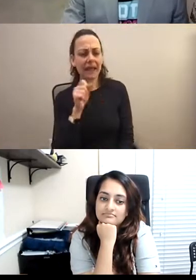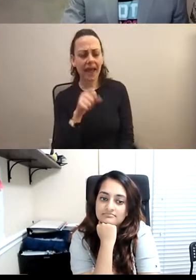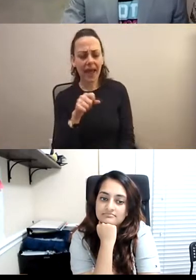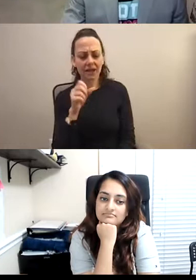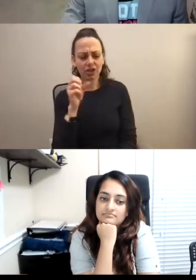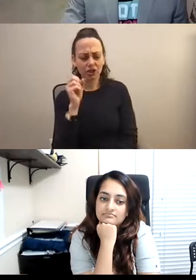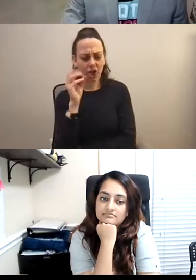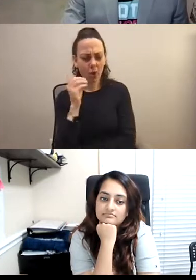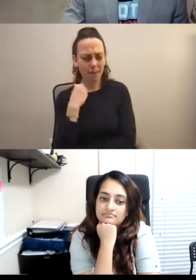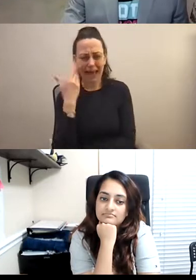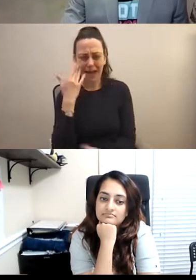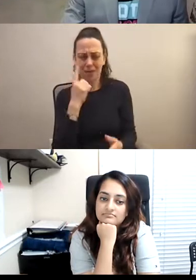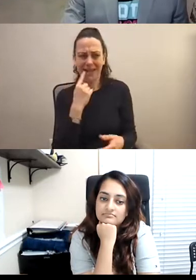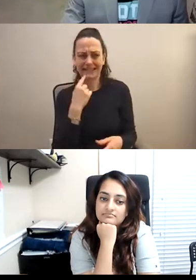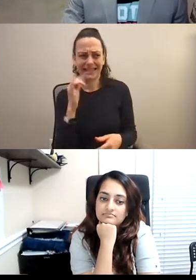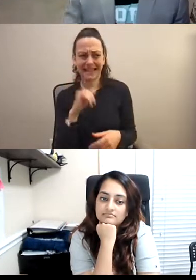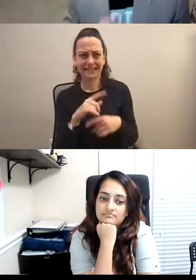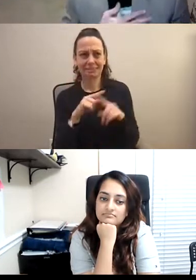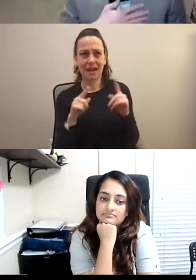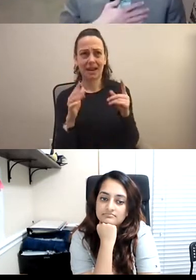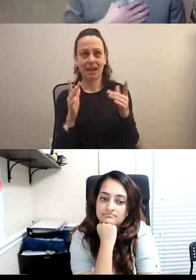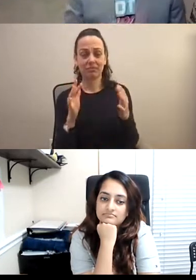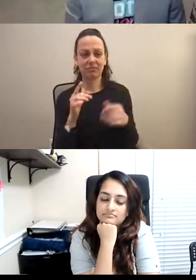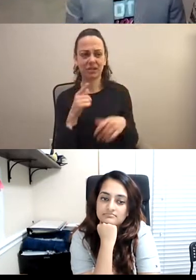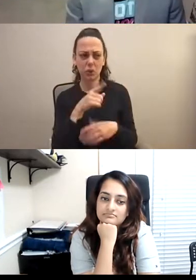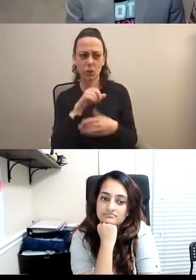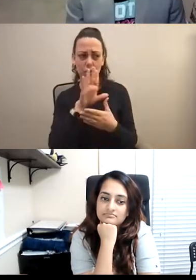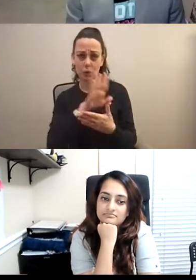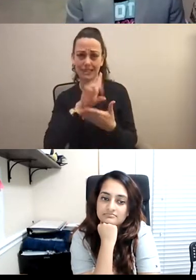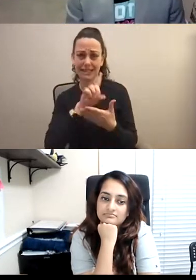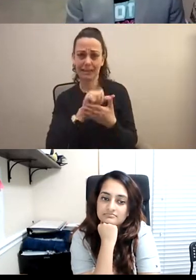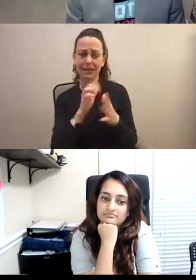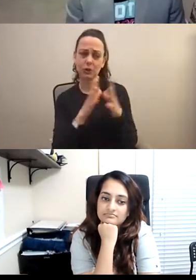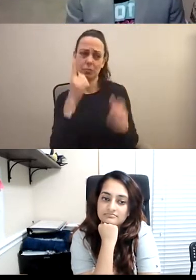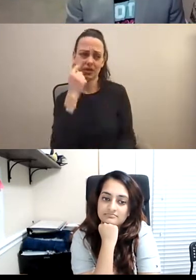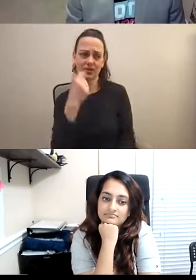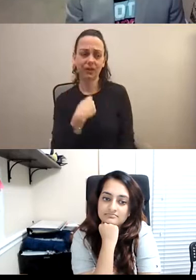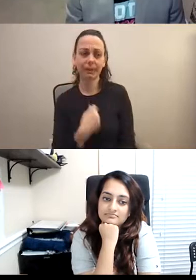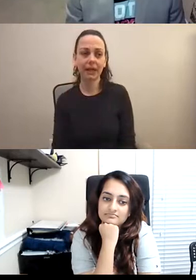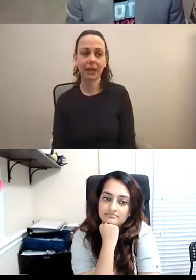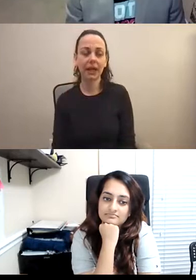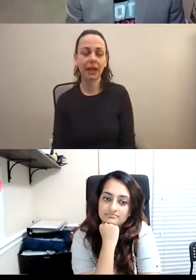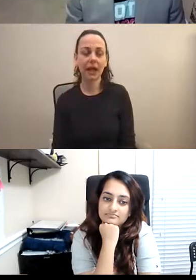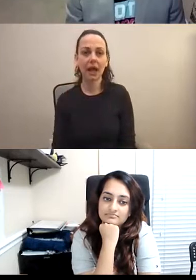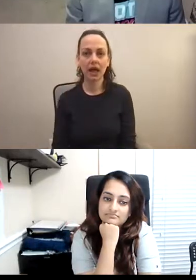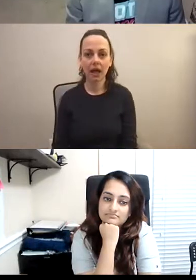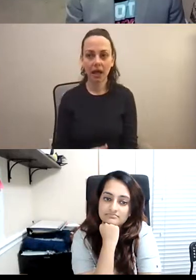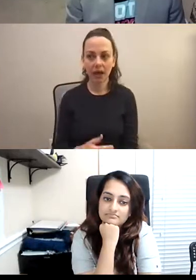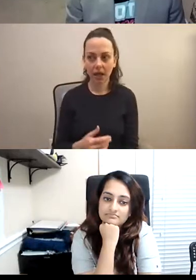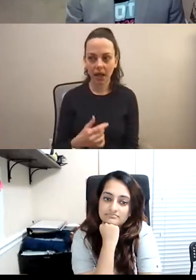I don't know how to say this, but your disability is too much for me. And I remember being